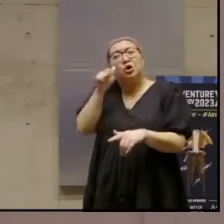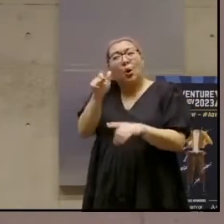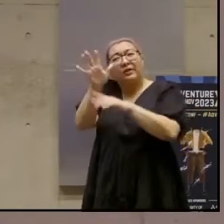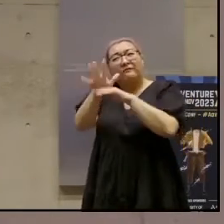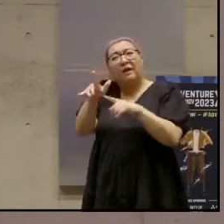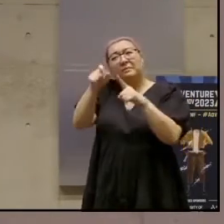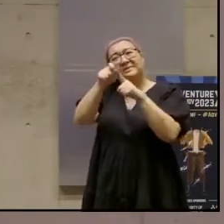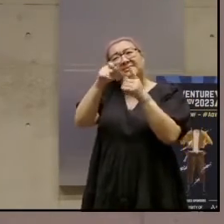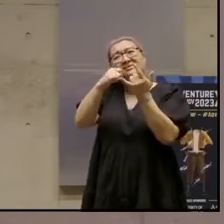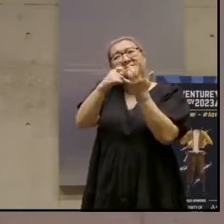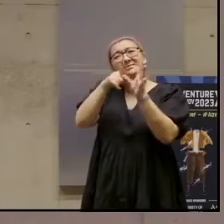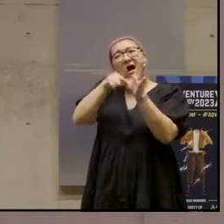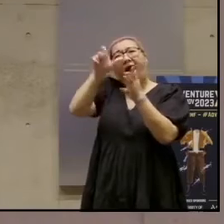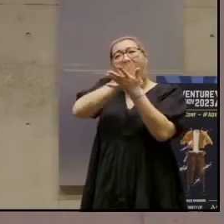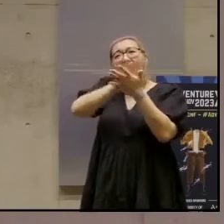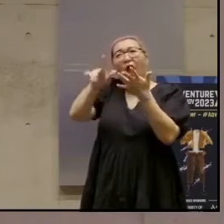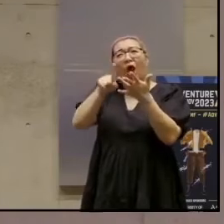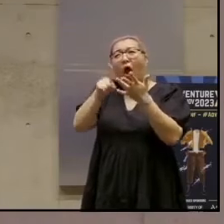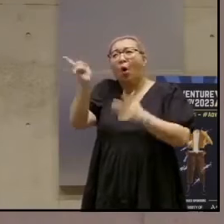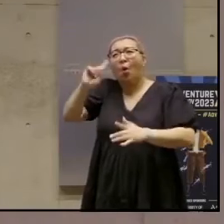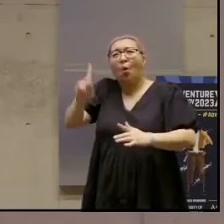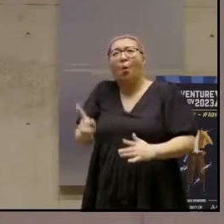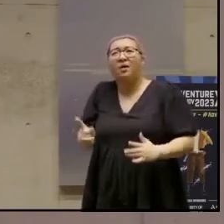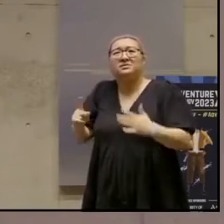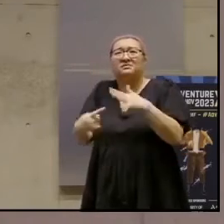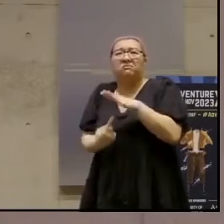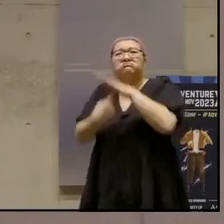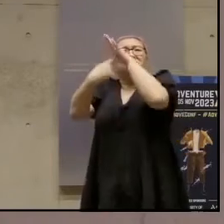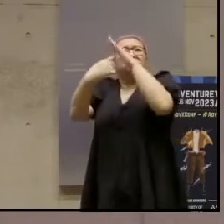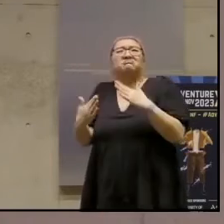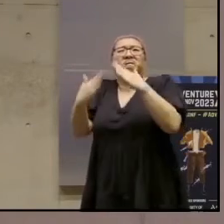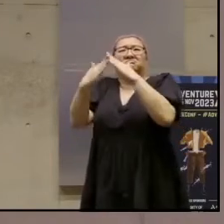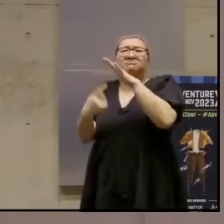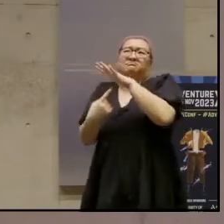is. Or actually just sing it to me.